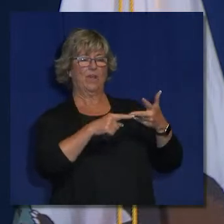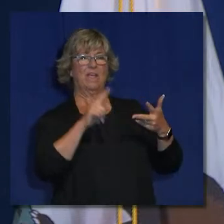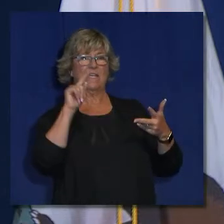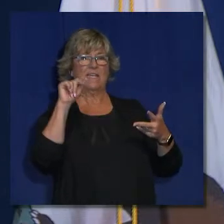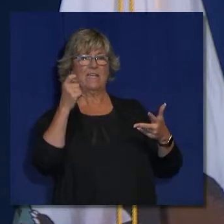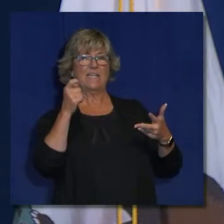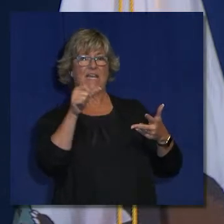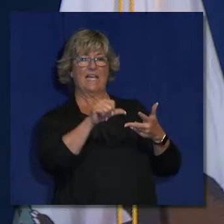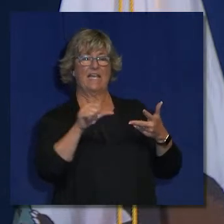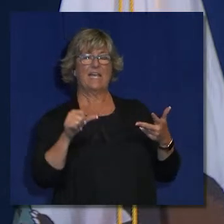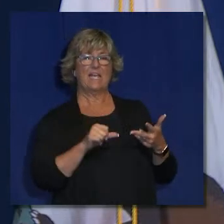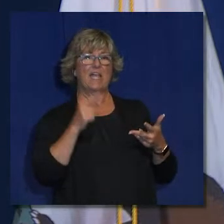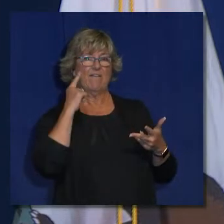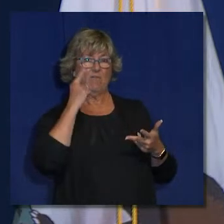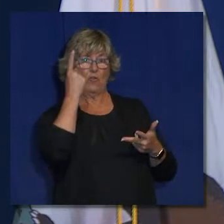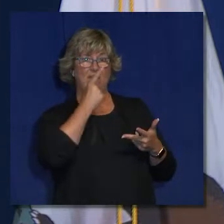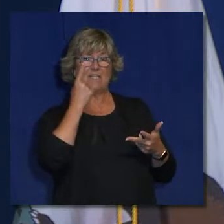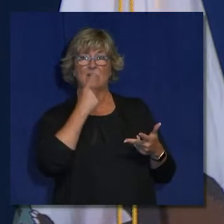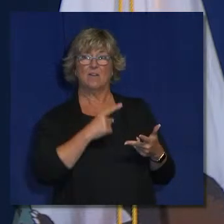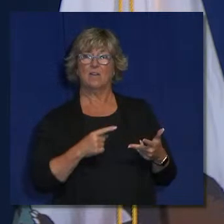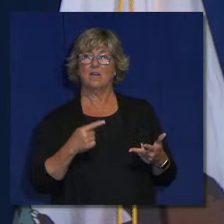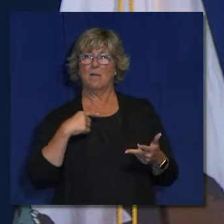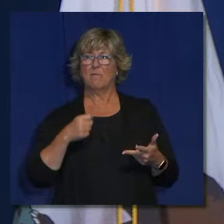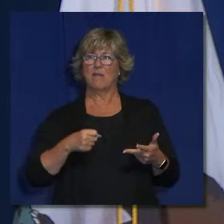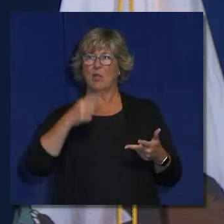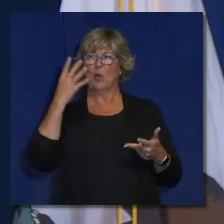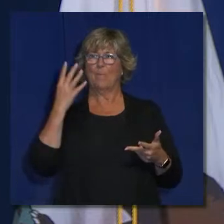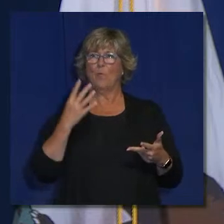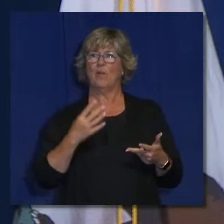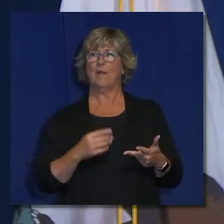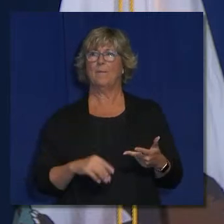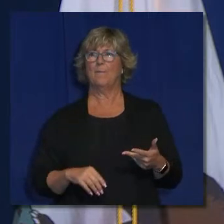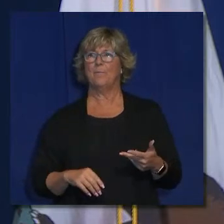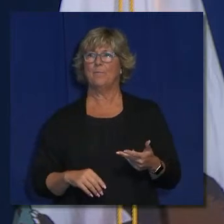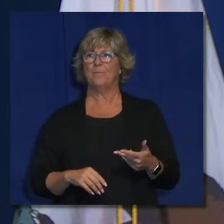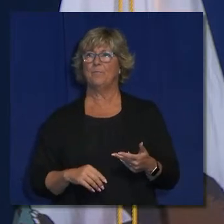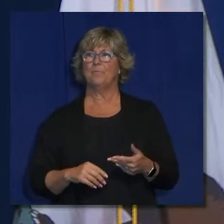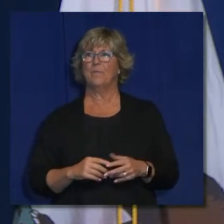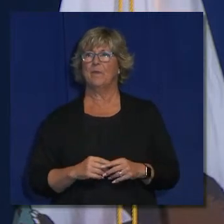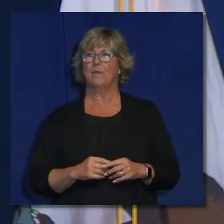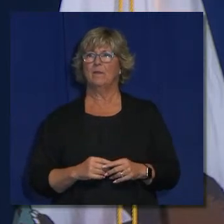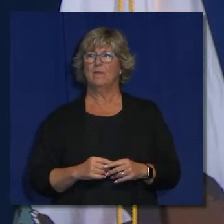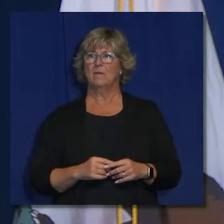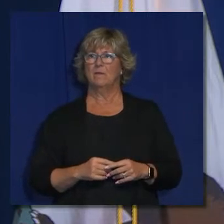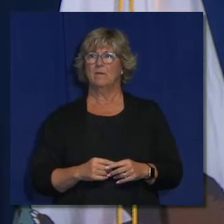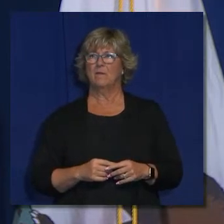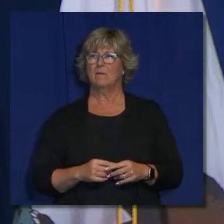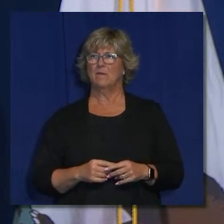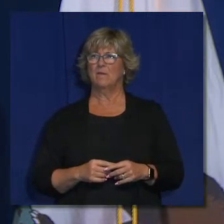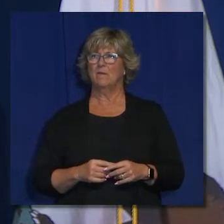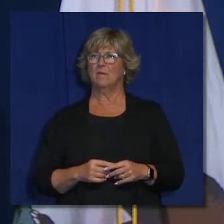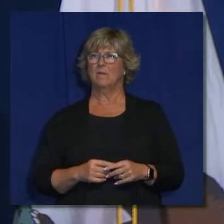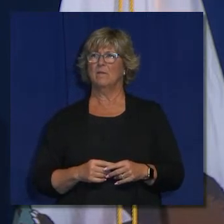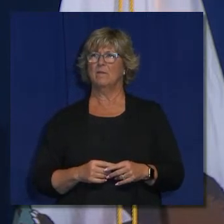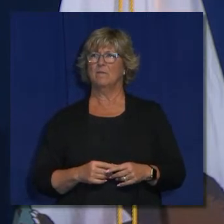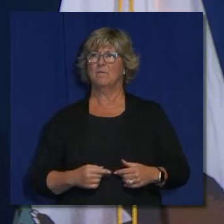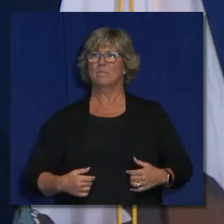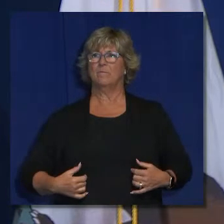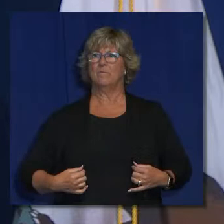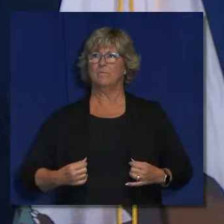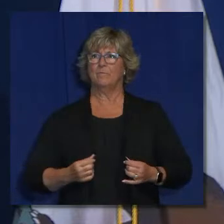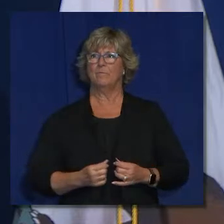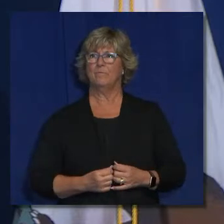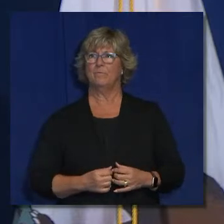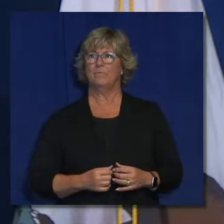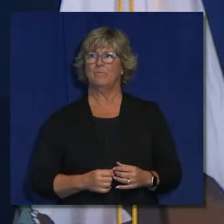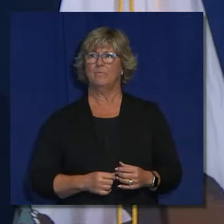areas for consideration. Let me pull it up for you here in a moment. So you can see from this slide that we just